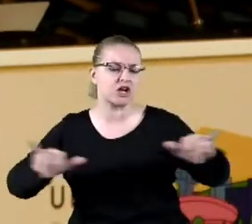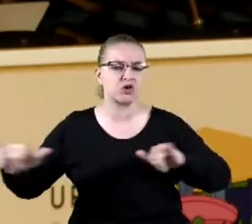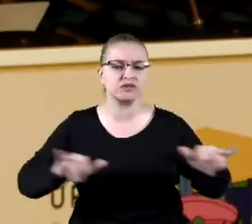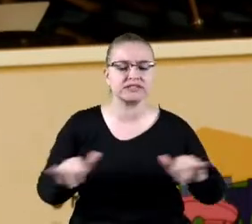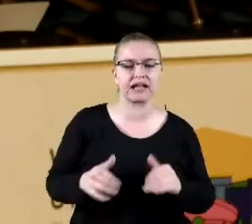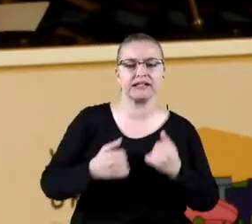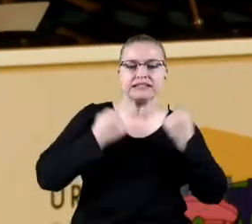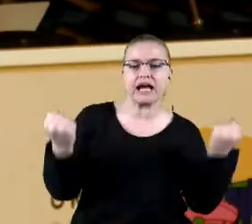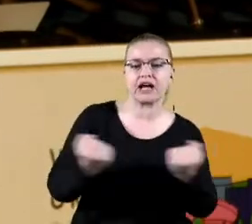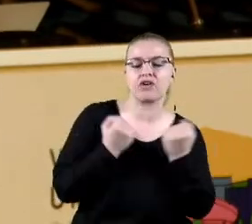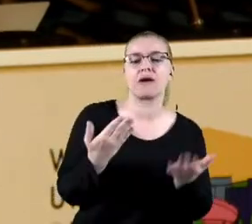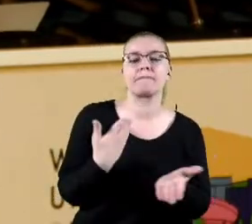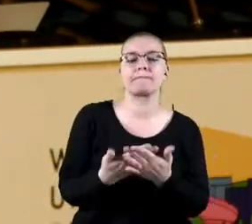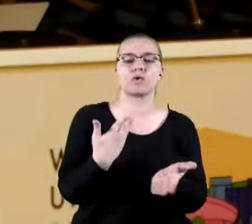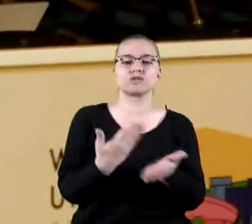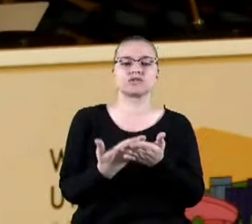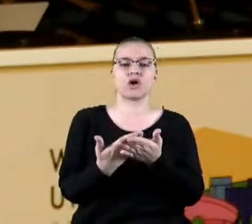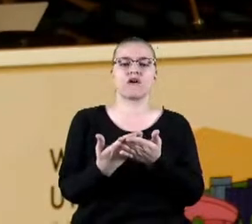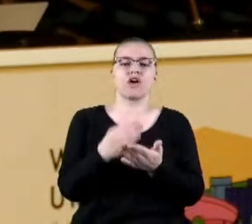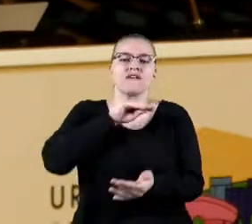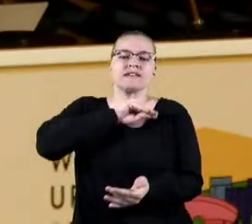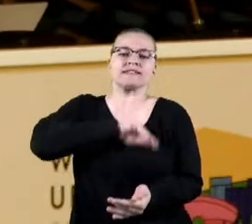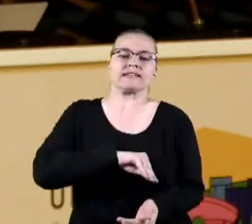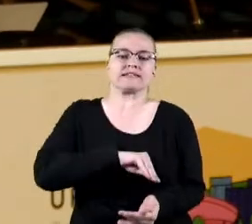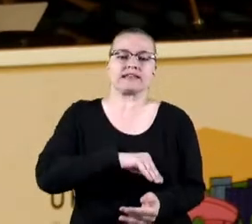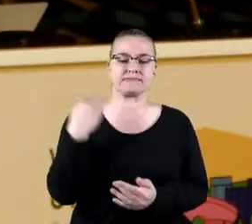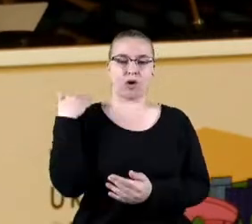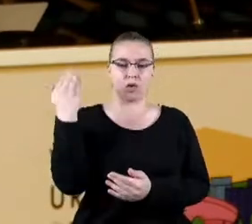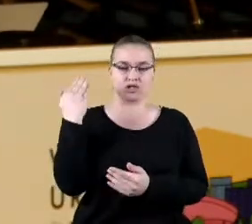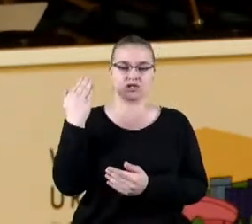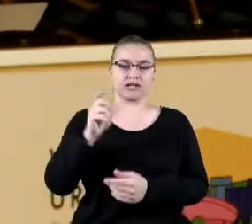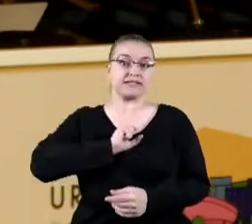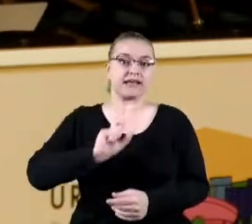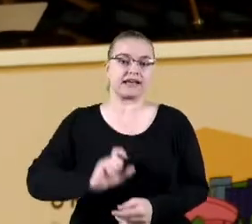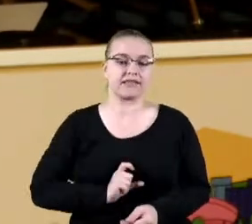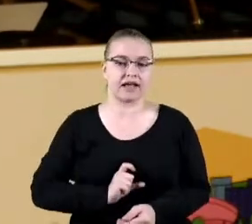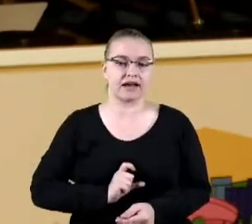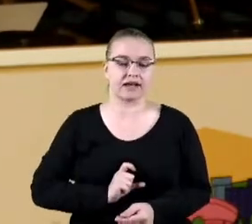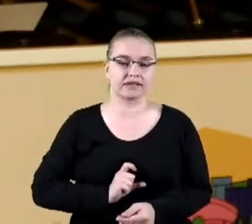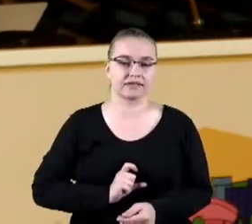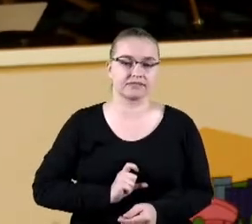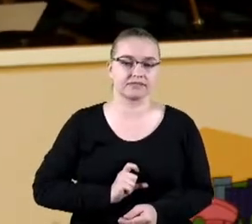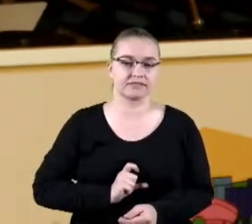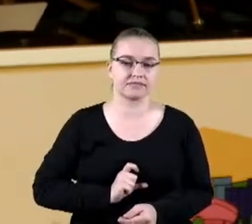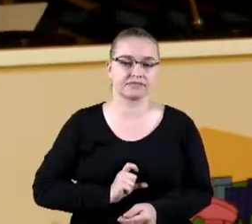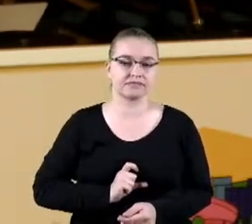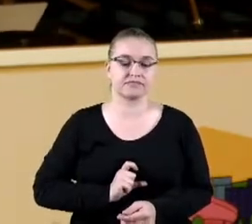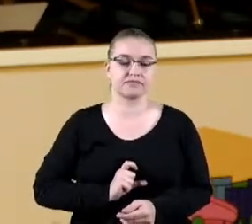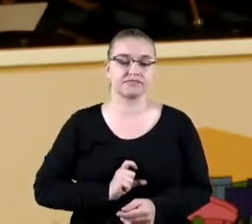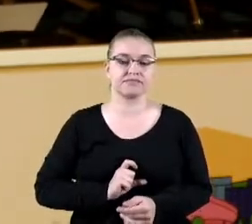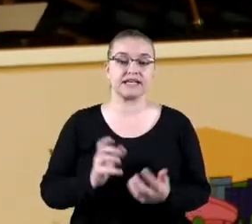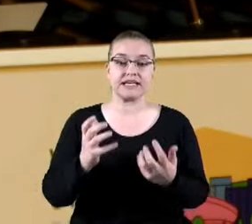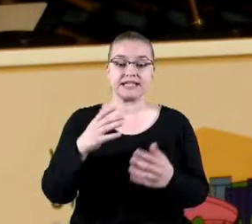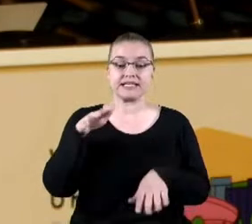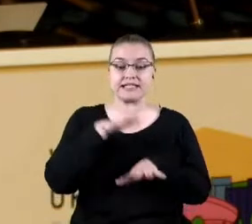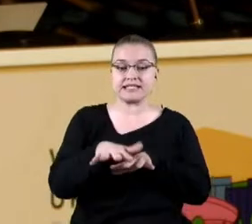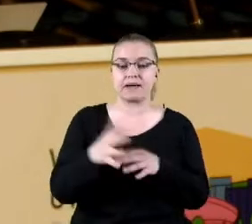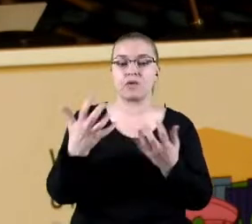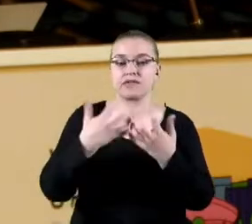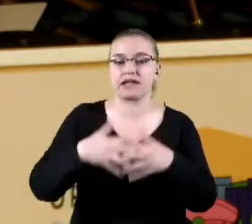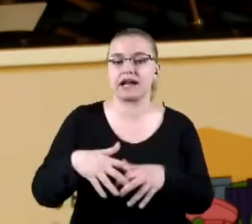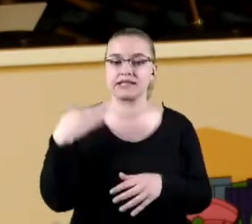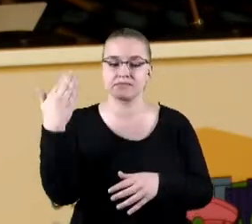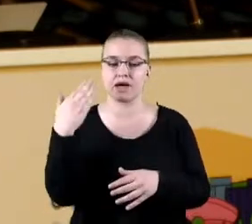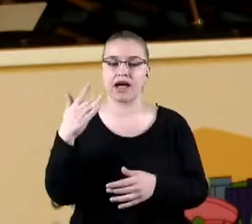cohesion. From the Secretariat of the Central American Social Integration System, as an entity